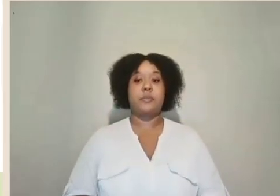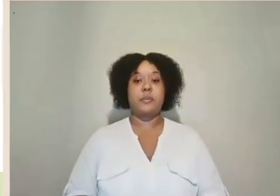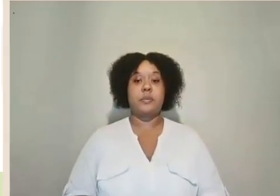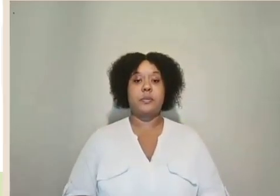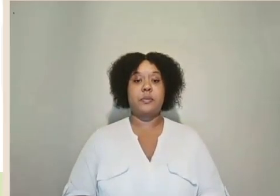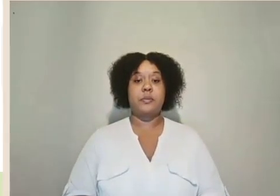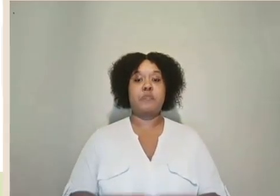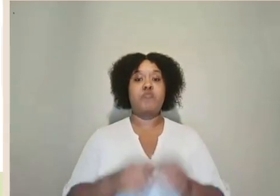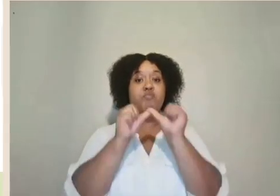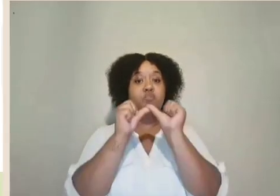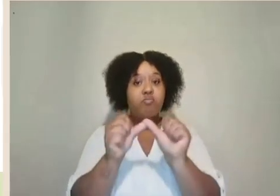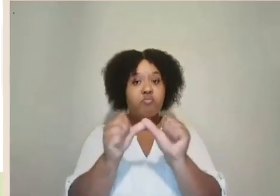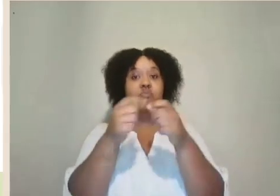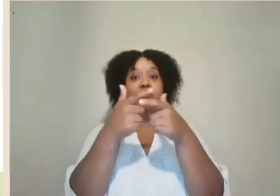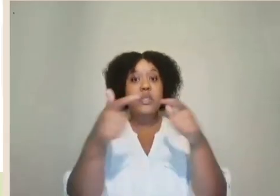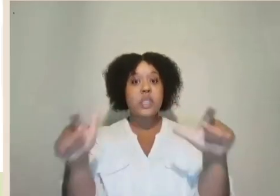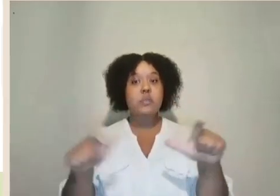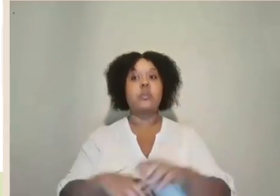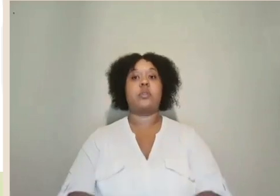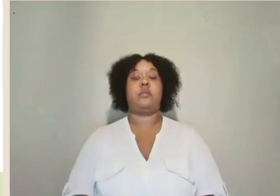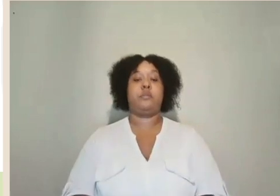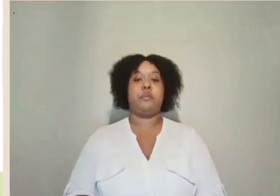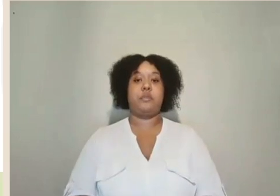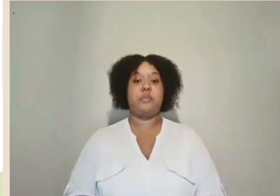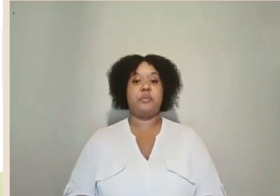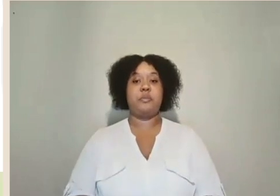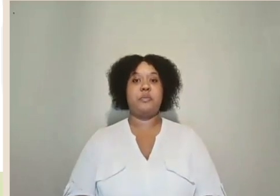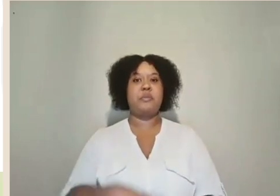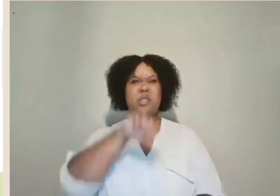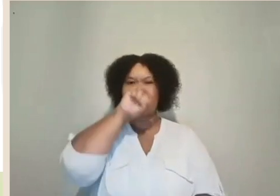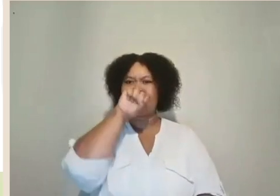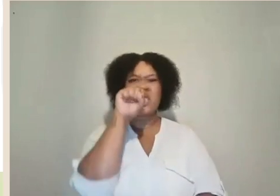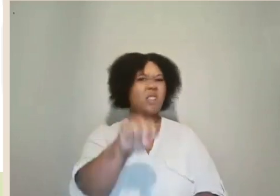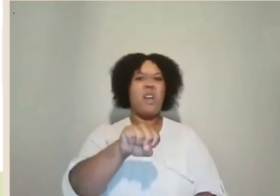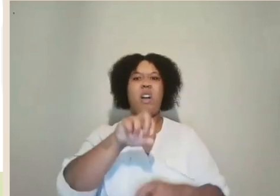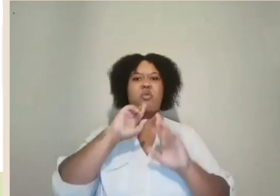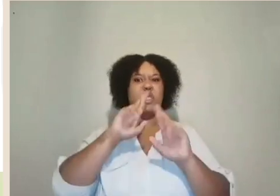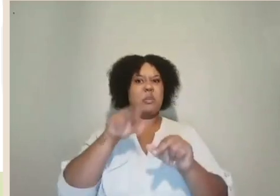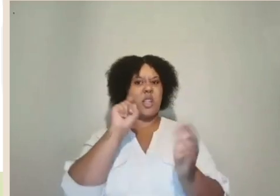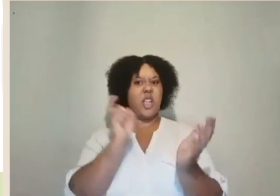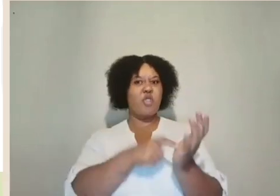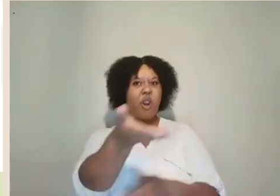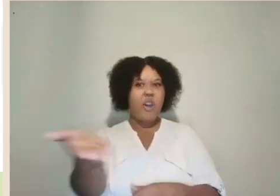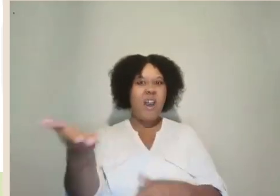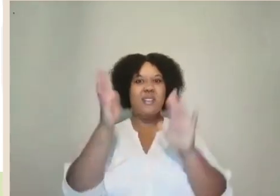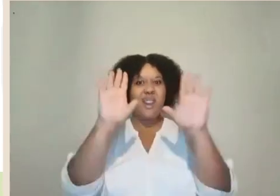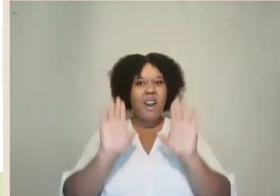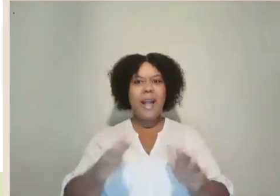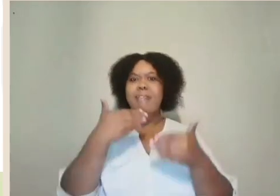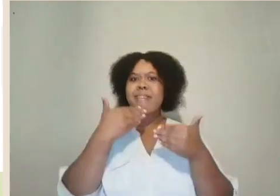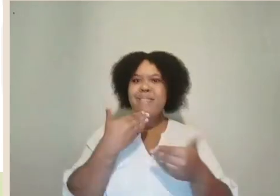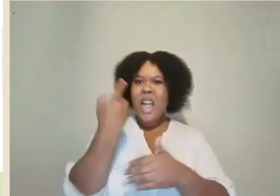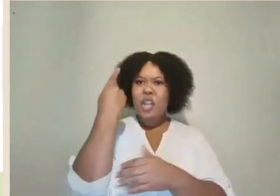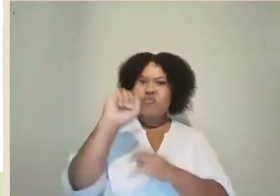Preserving language. Very nice. Love the responses here. This is awesome. Thank you all for your